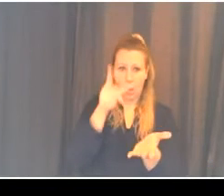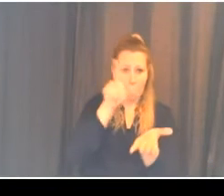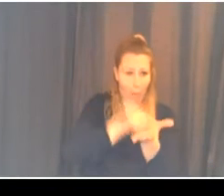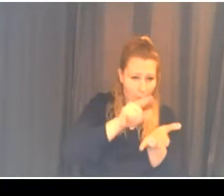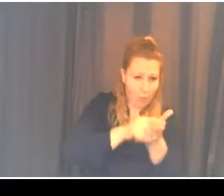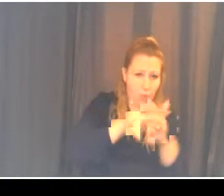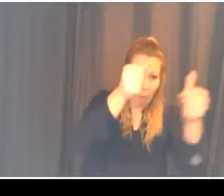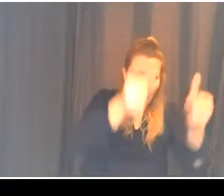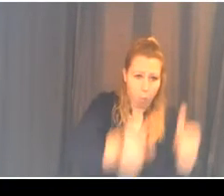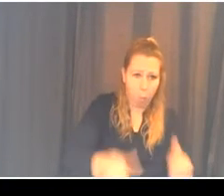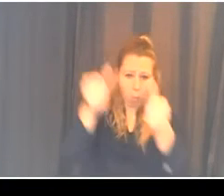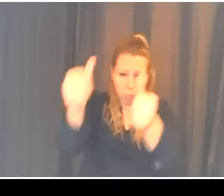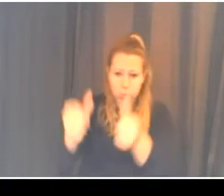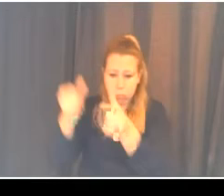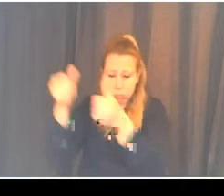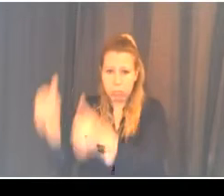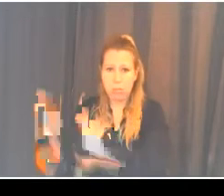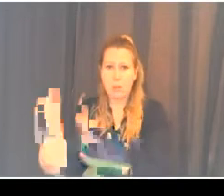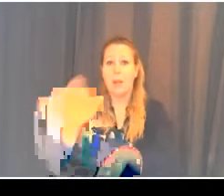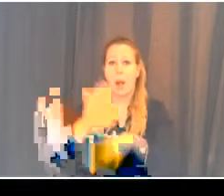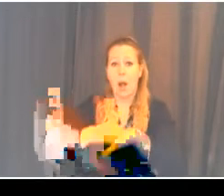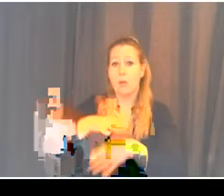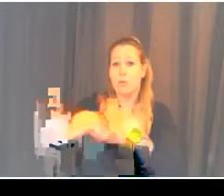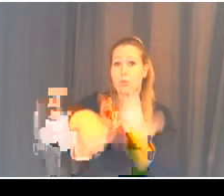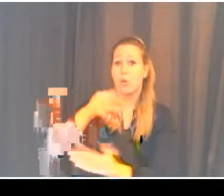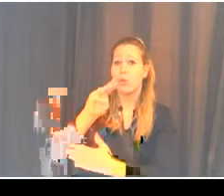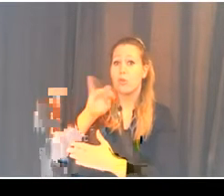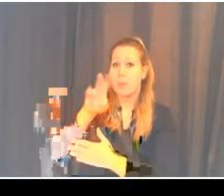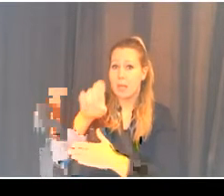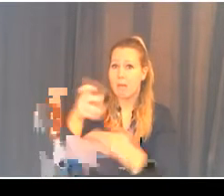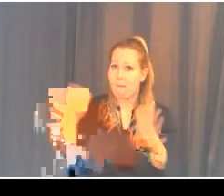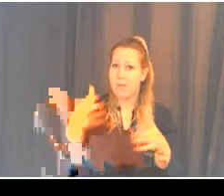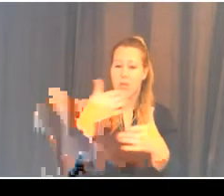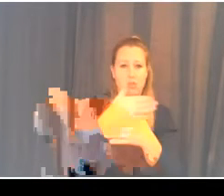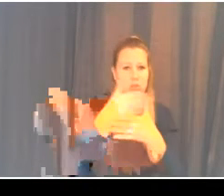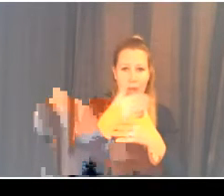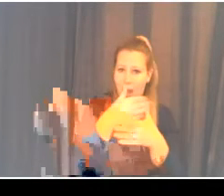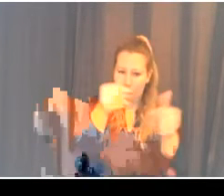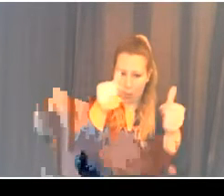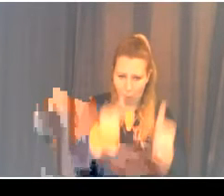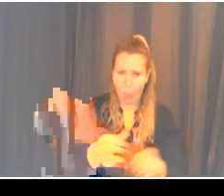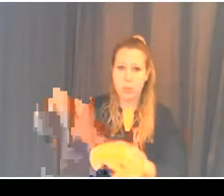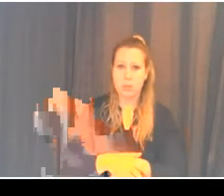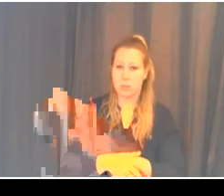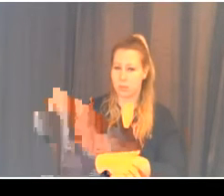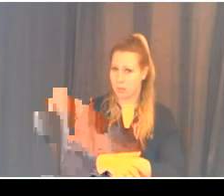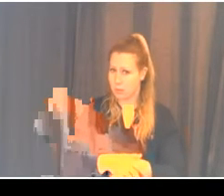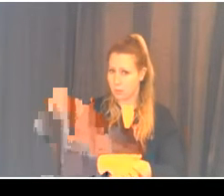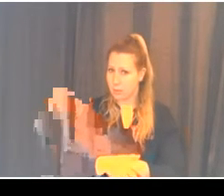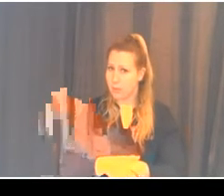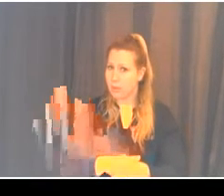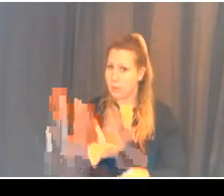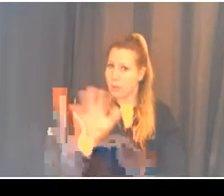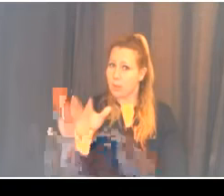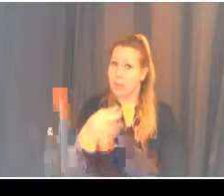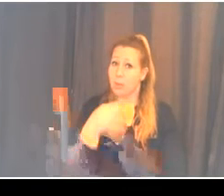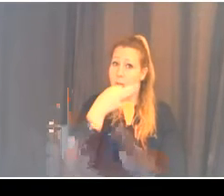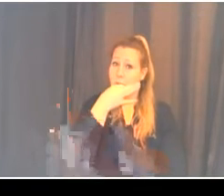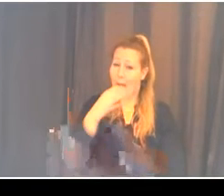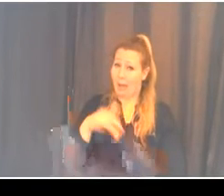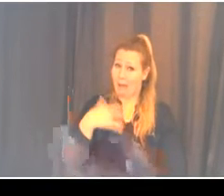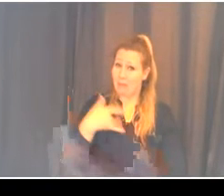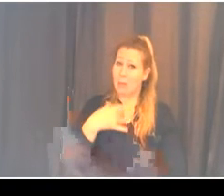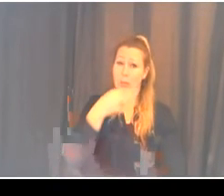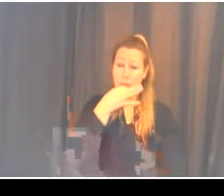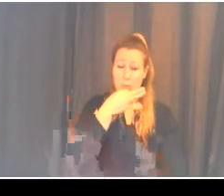clients will only deepen in the difficult months ahead Human Service Providers like sanctuary and our Community Partners must